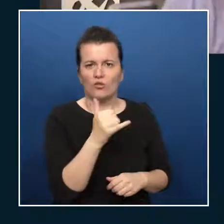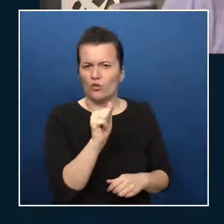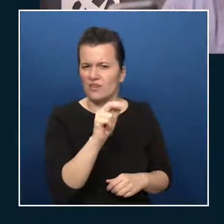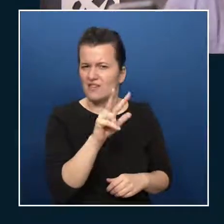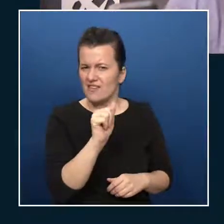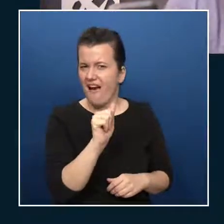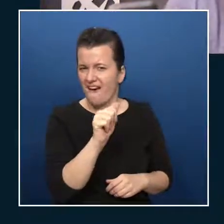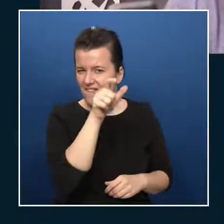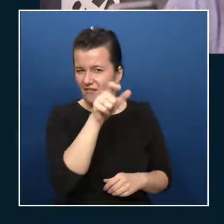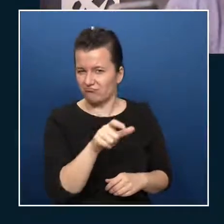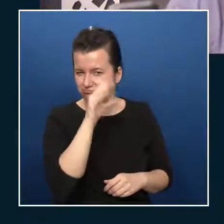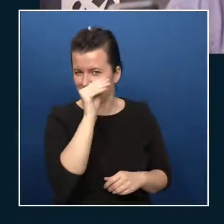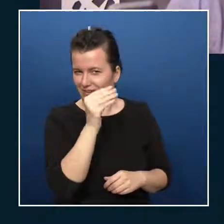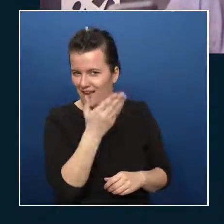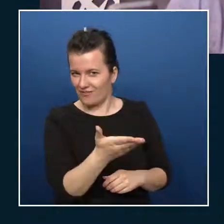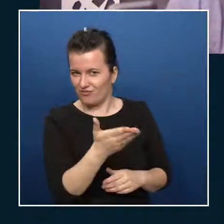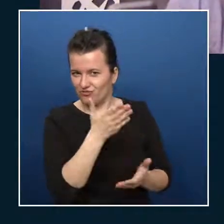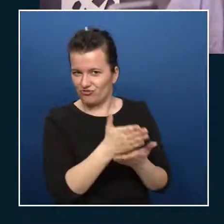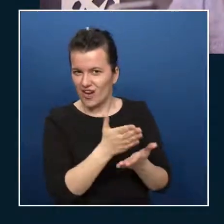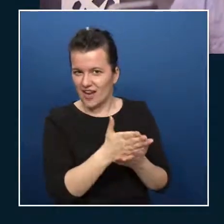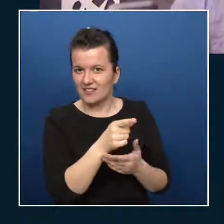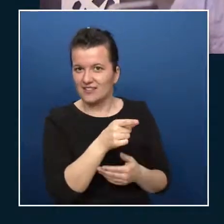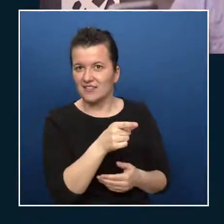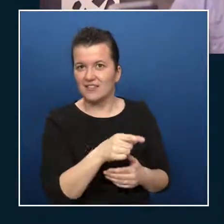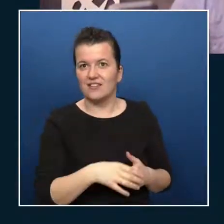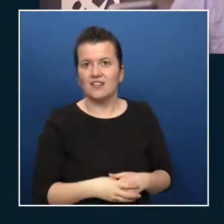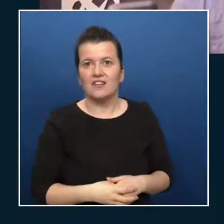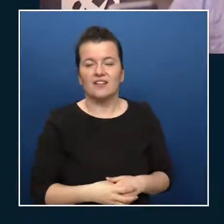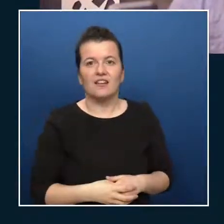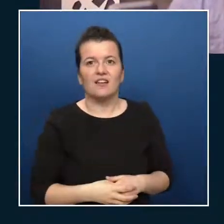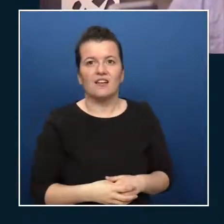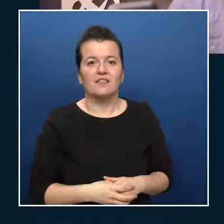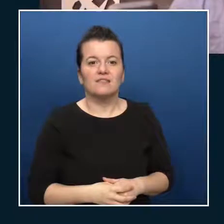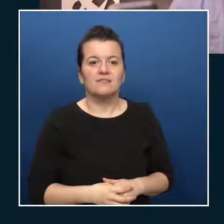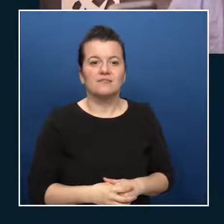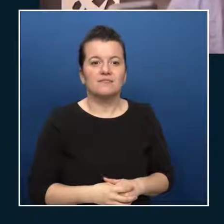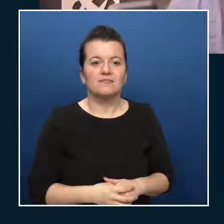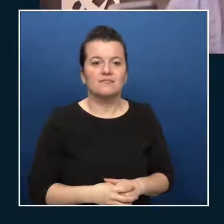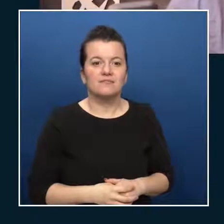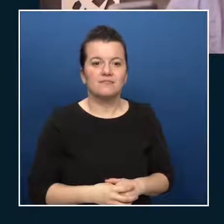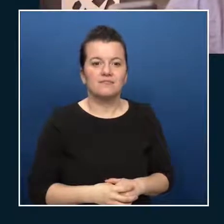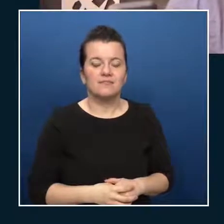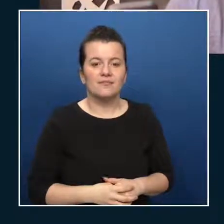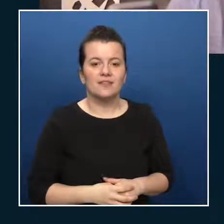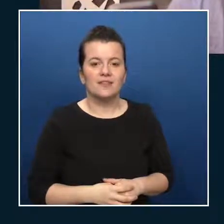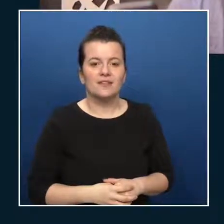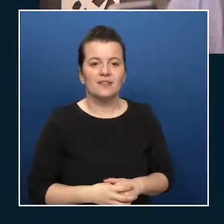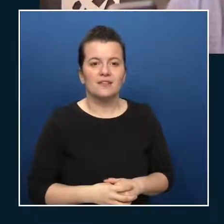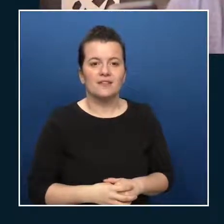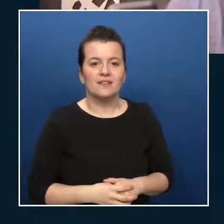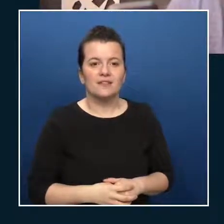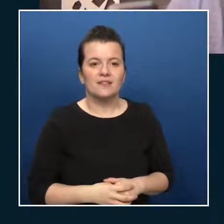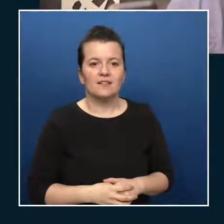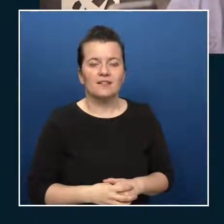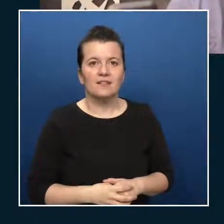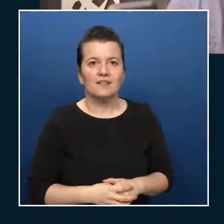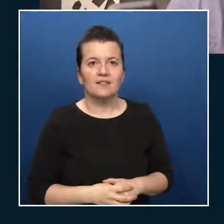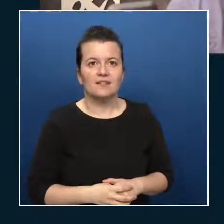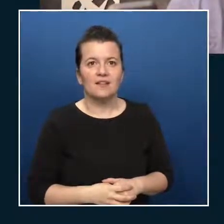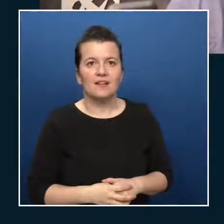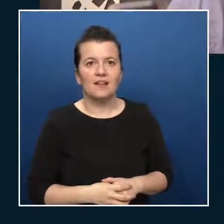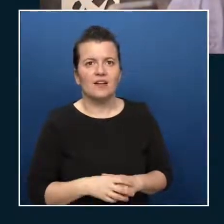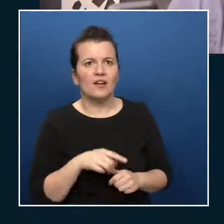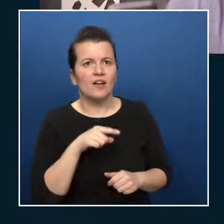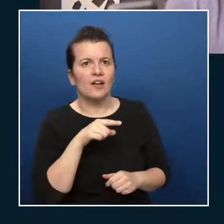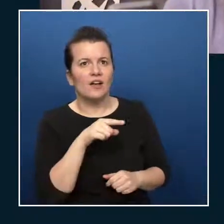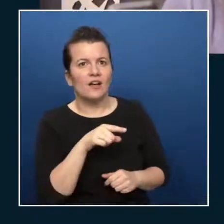You're one of the main contributors to Tensei.js. Could you tell us a little bit about that? Yes, I'm one of the